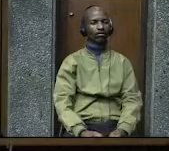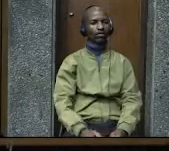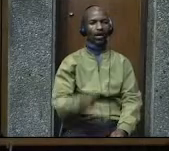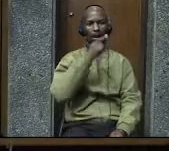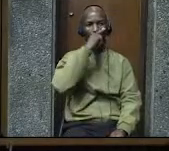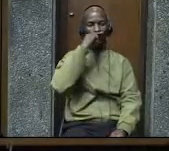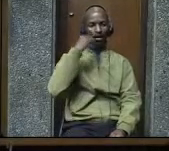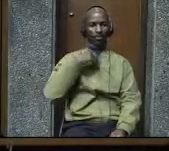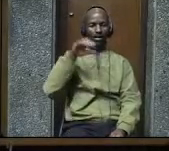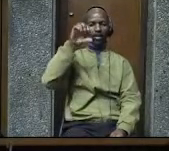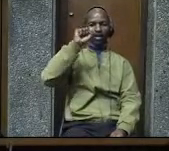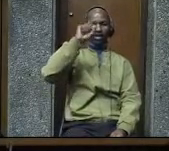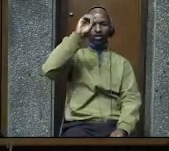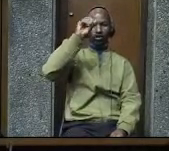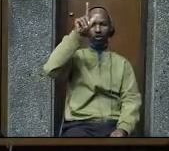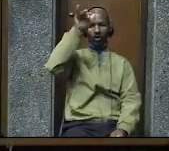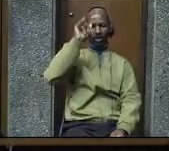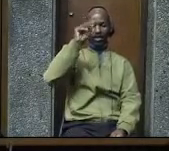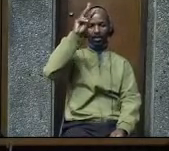My name is Soli Matima,